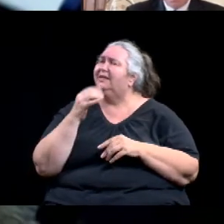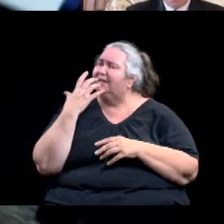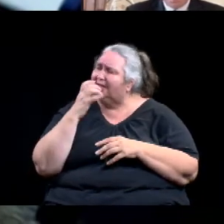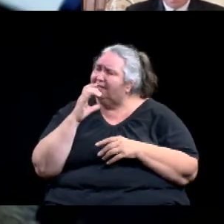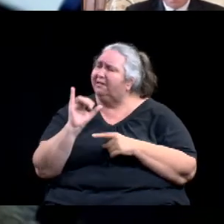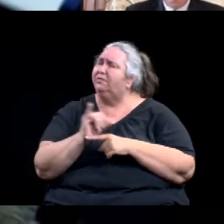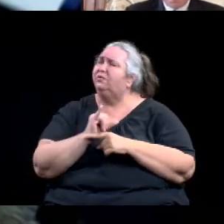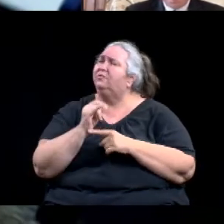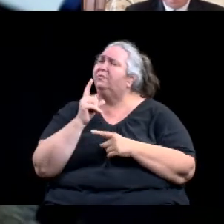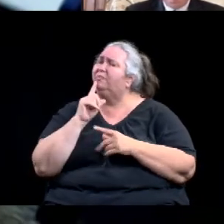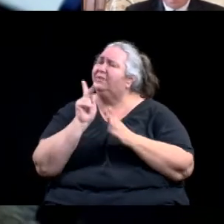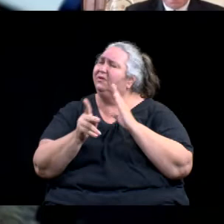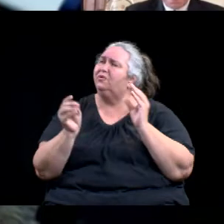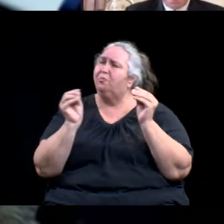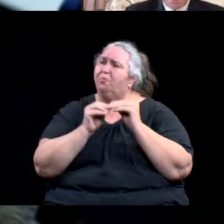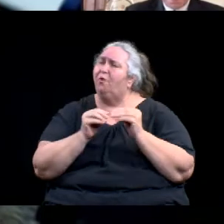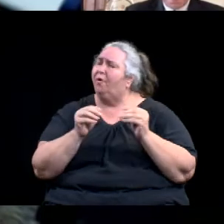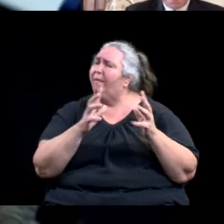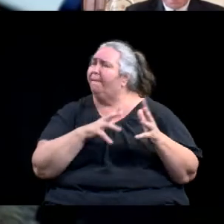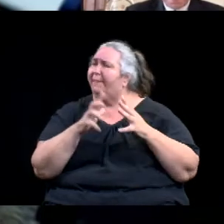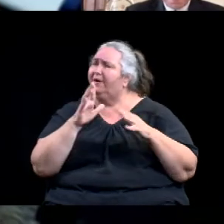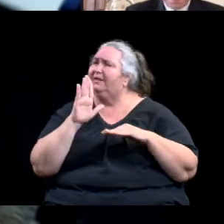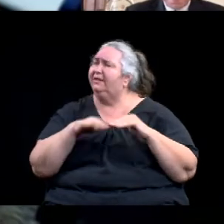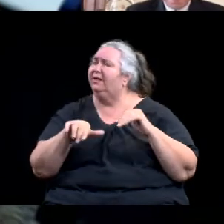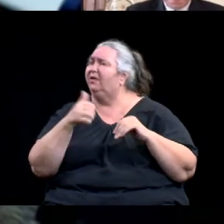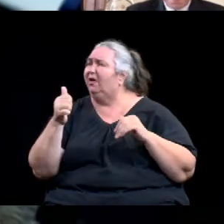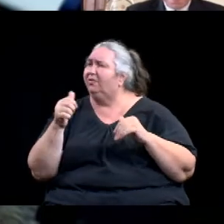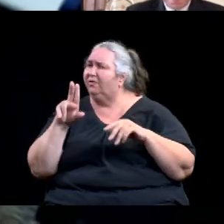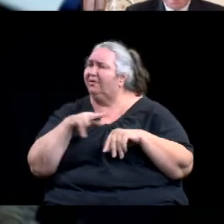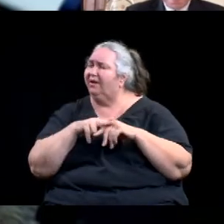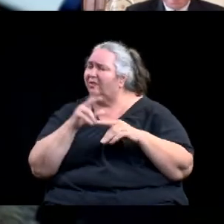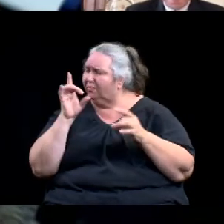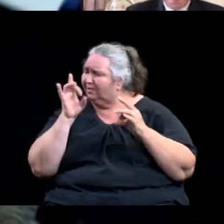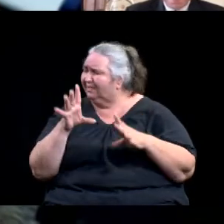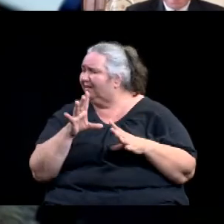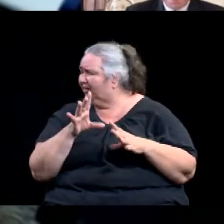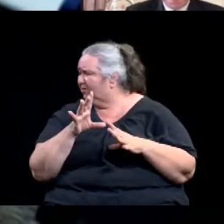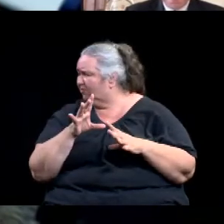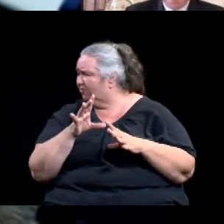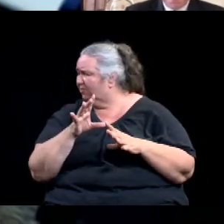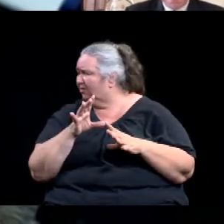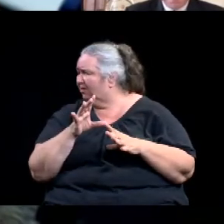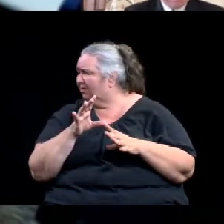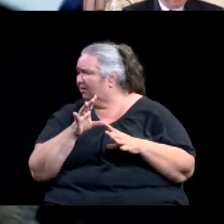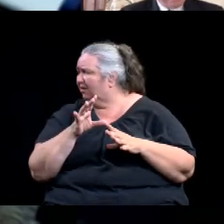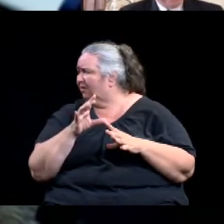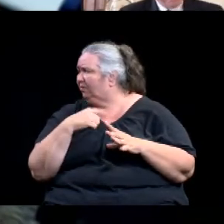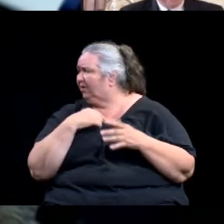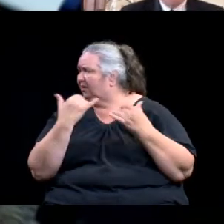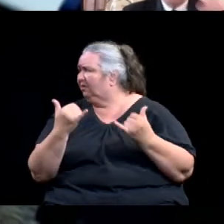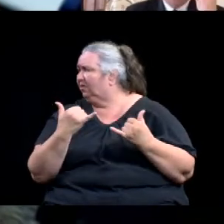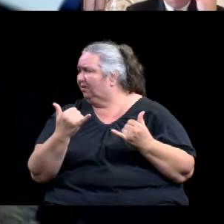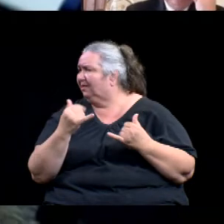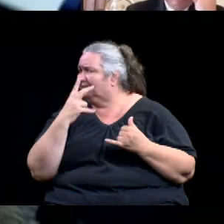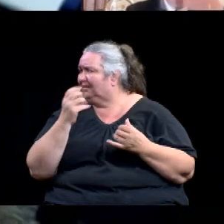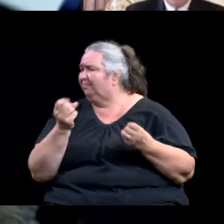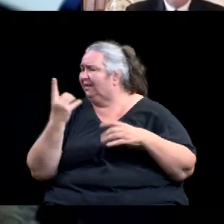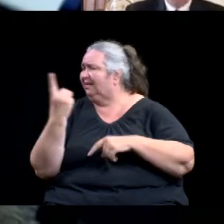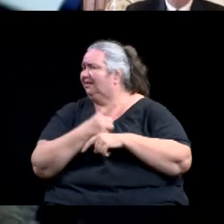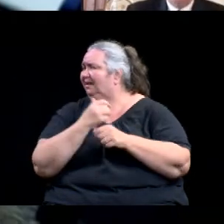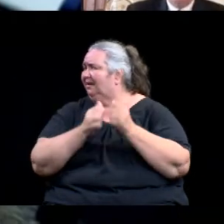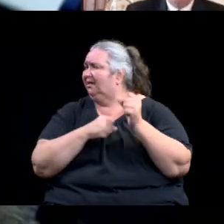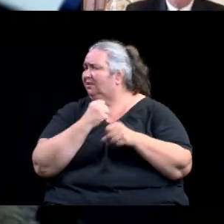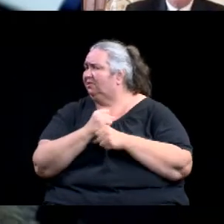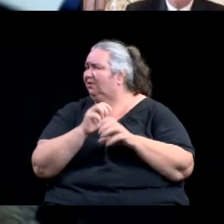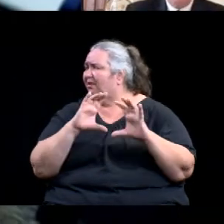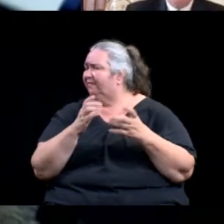currently see many days each year classified at some level of drought. We recall August 2018, in which McLennan County had the highest level of drought in the state,